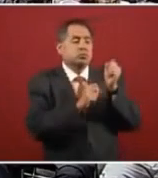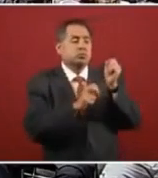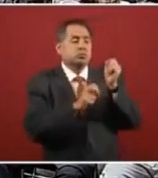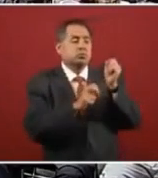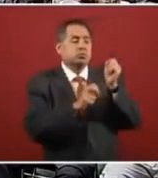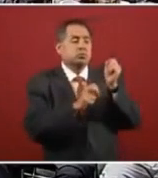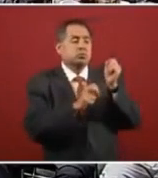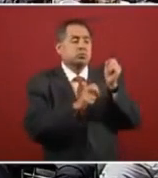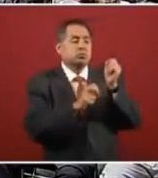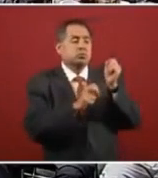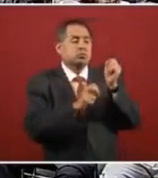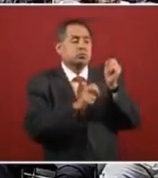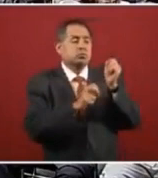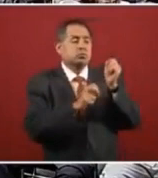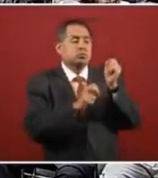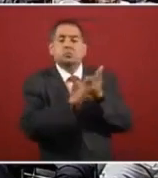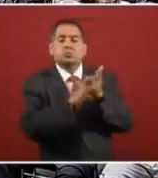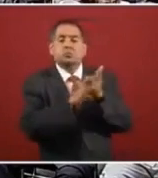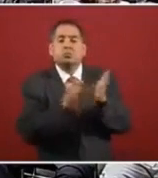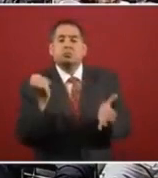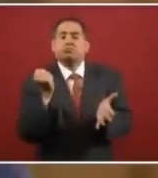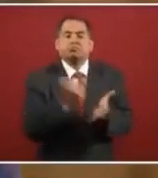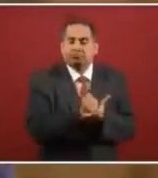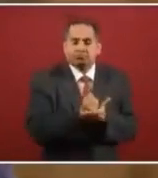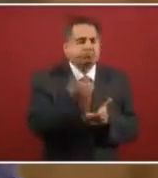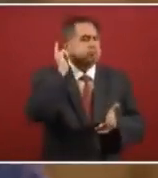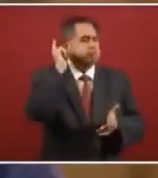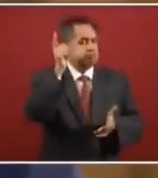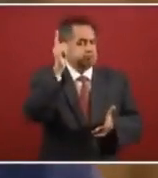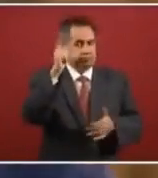the constitutional form